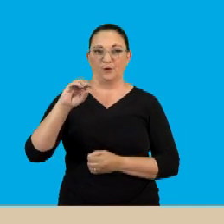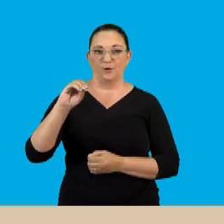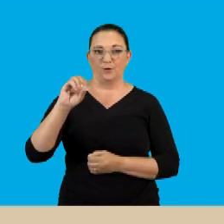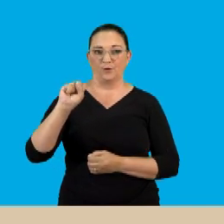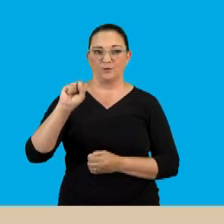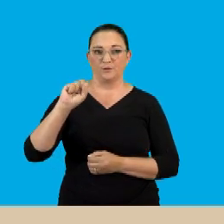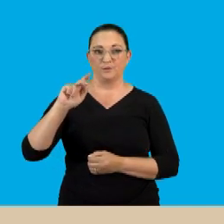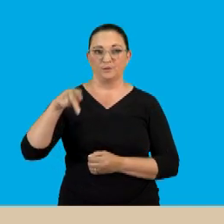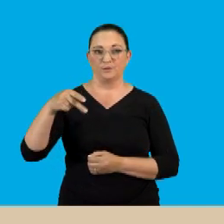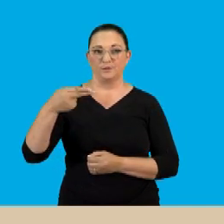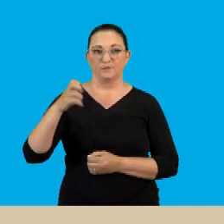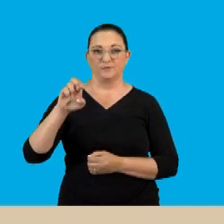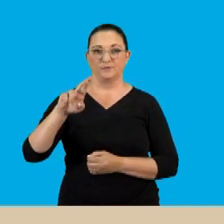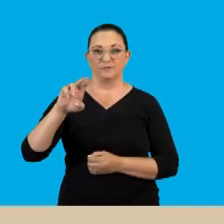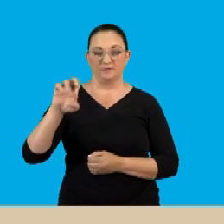thermosphere.